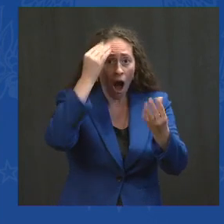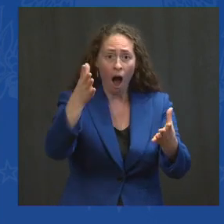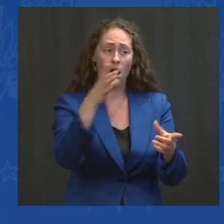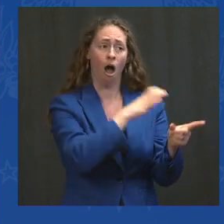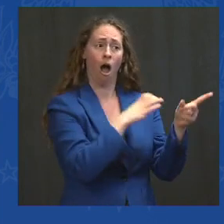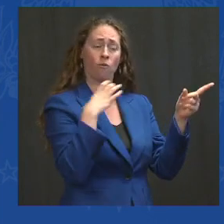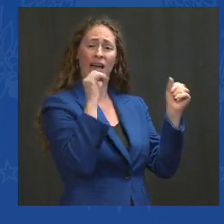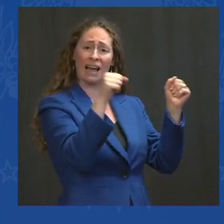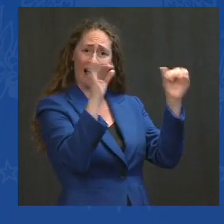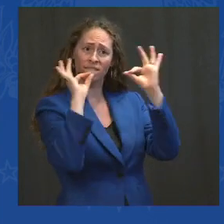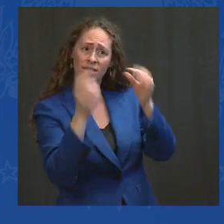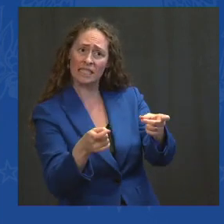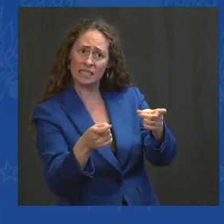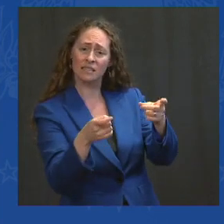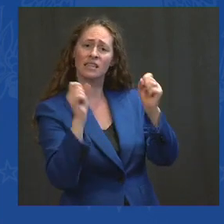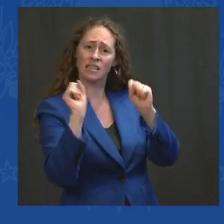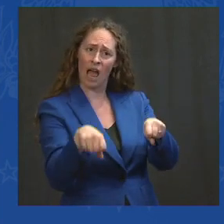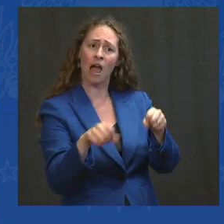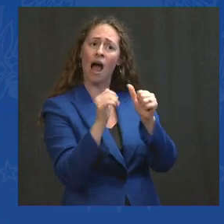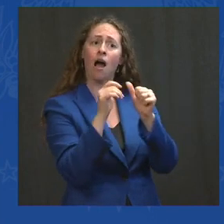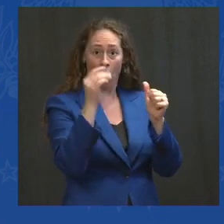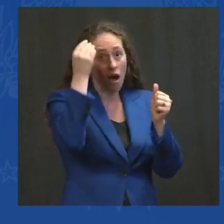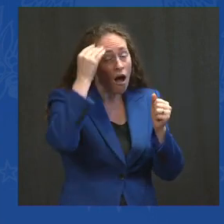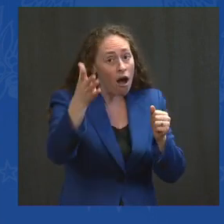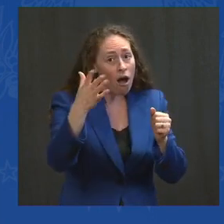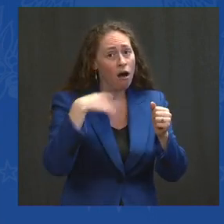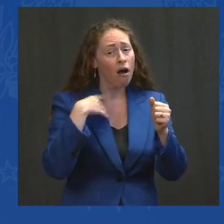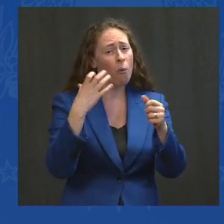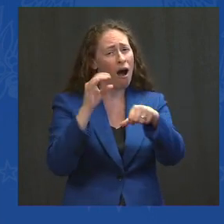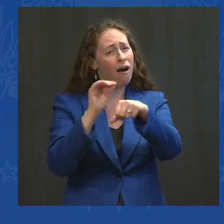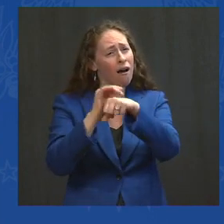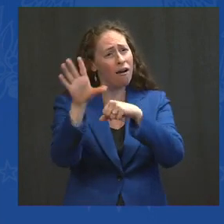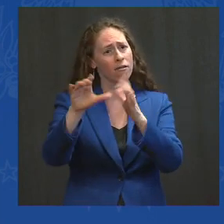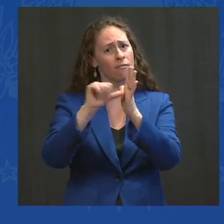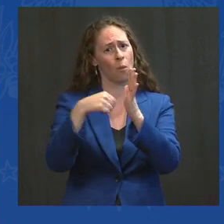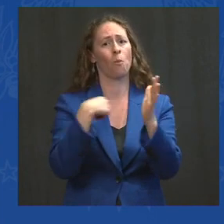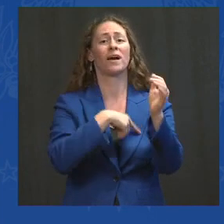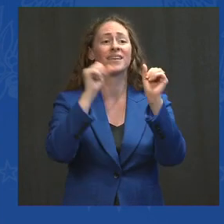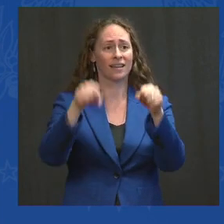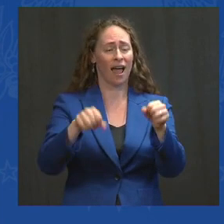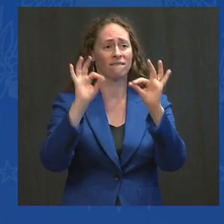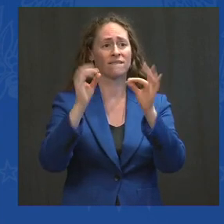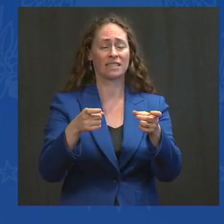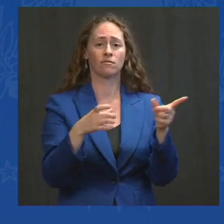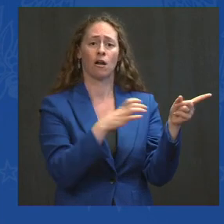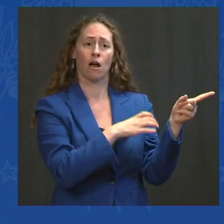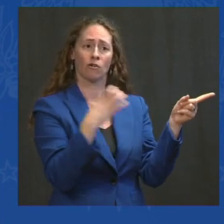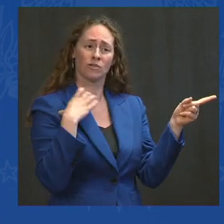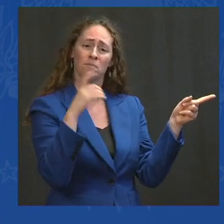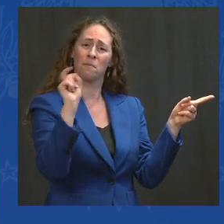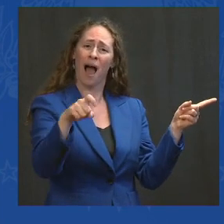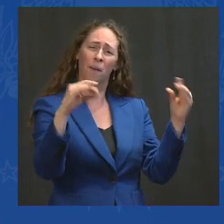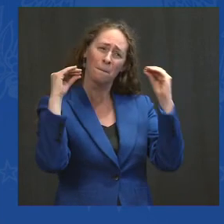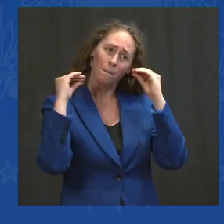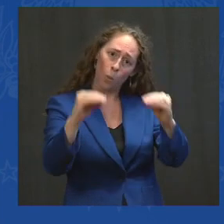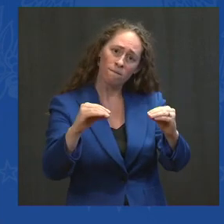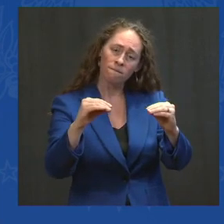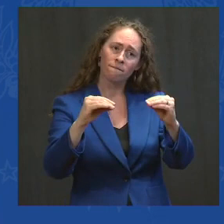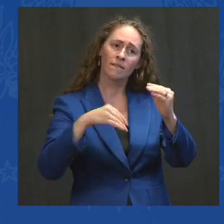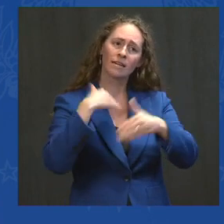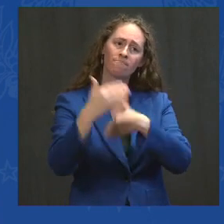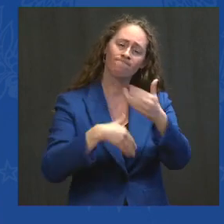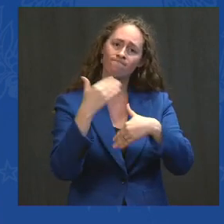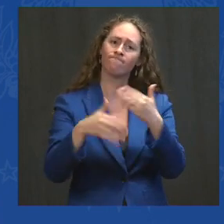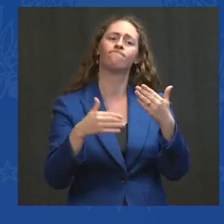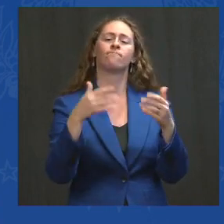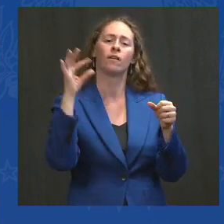That's the important point. It puts the burden back on Congress to restore the Voting Rights Act to its intended strength. As soon